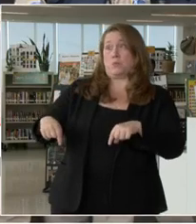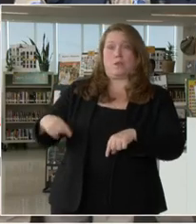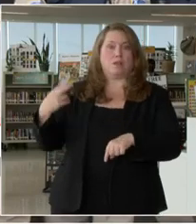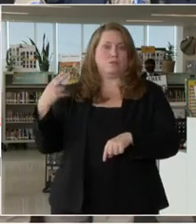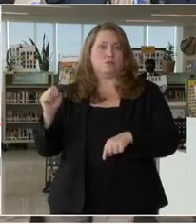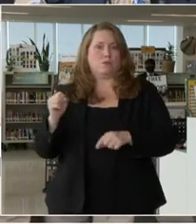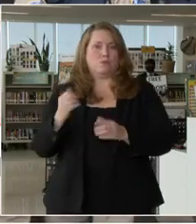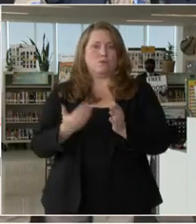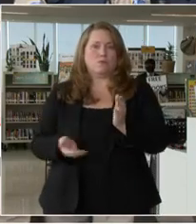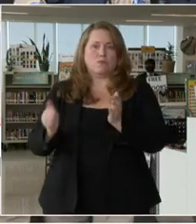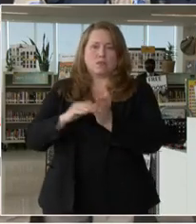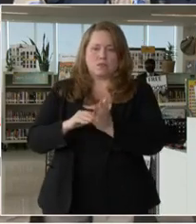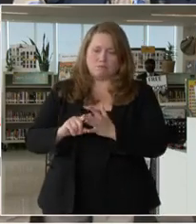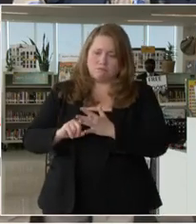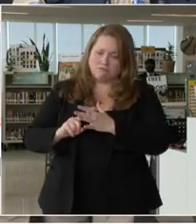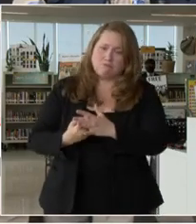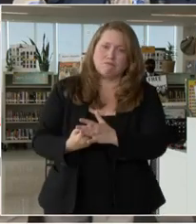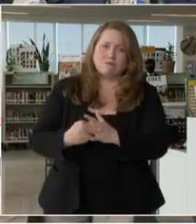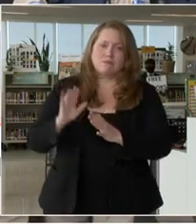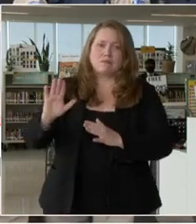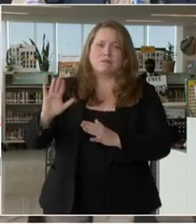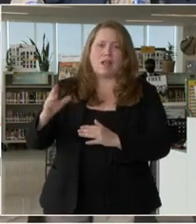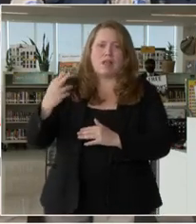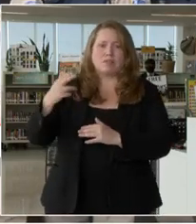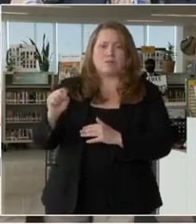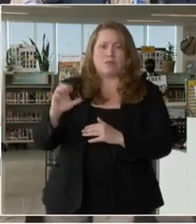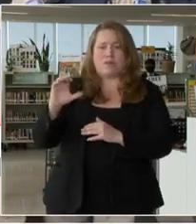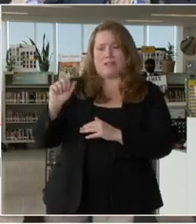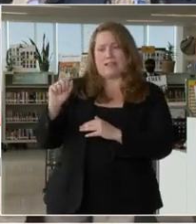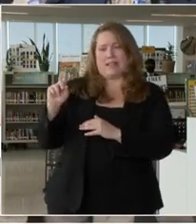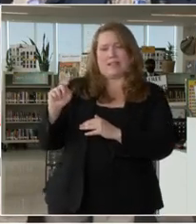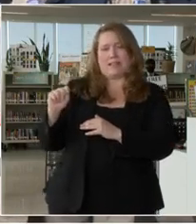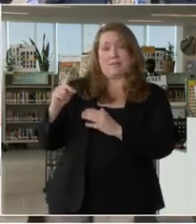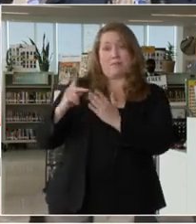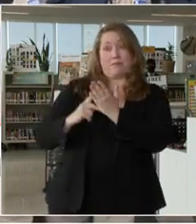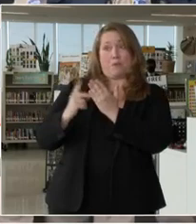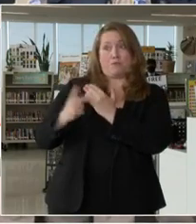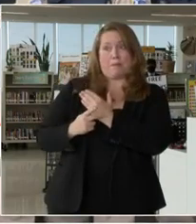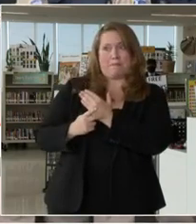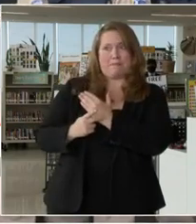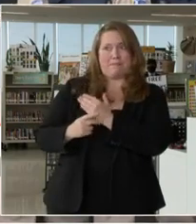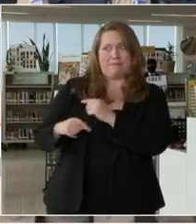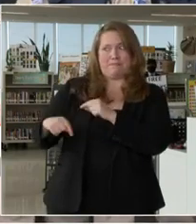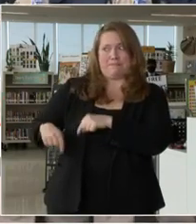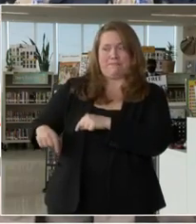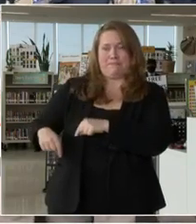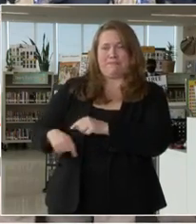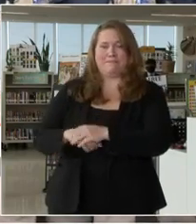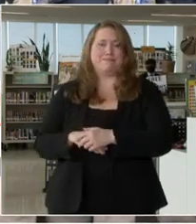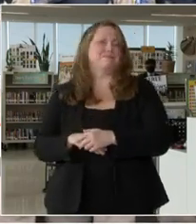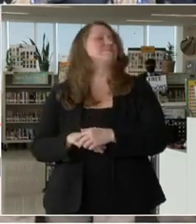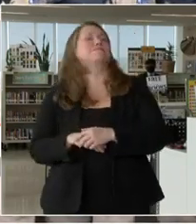school cadet program. That's good news, right, Assistant Chancellor?